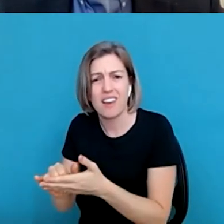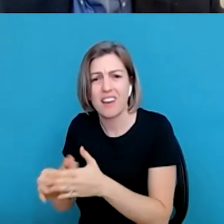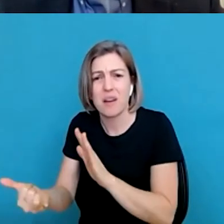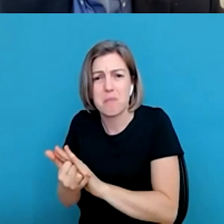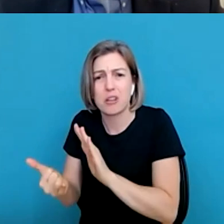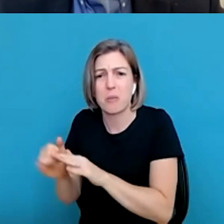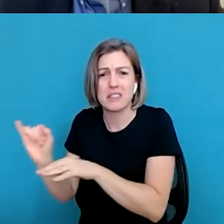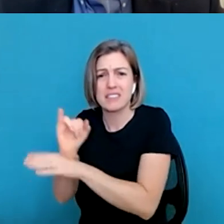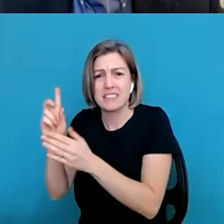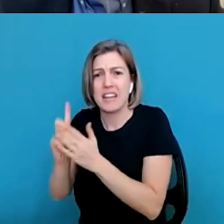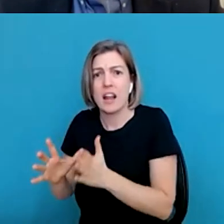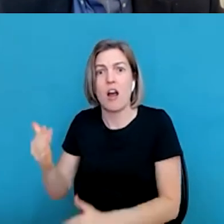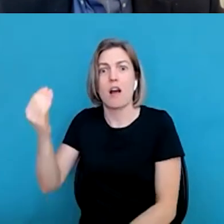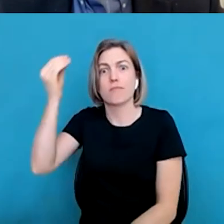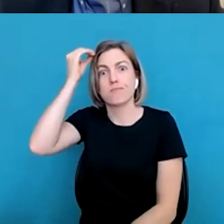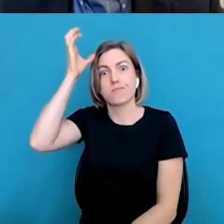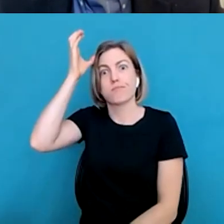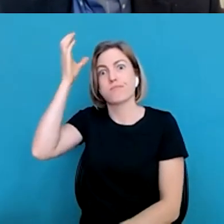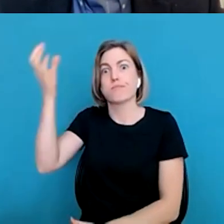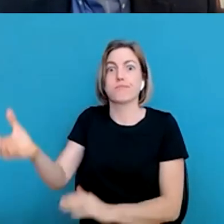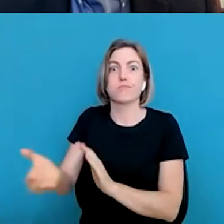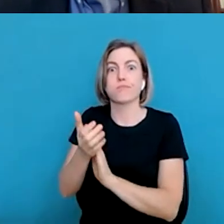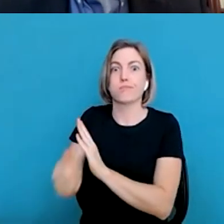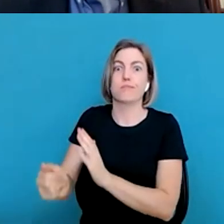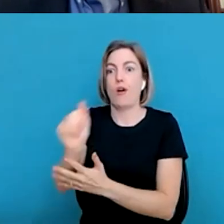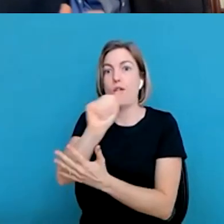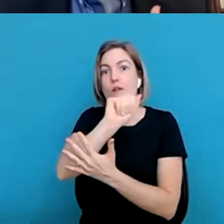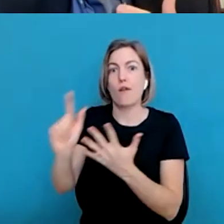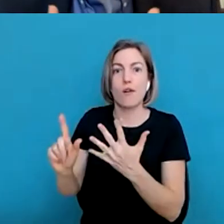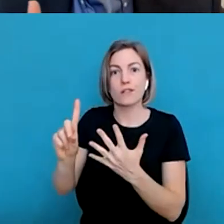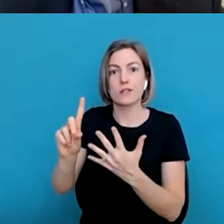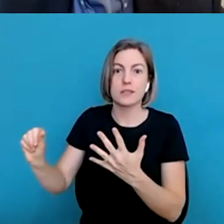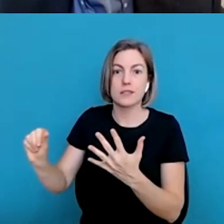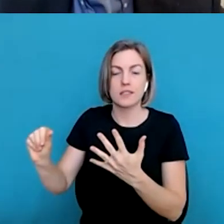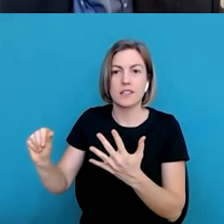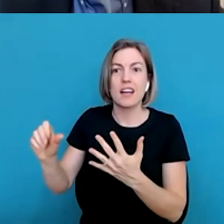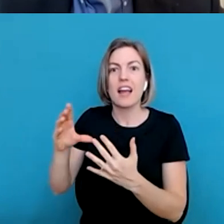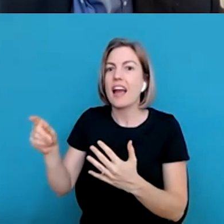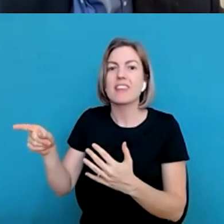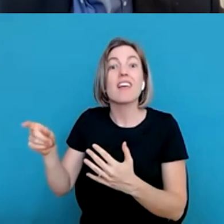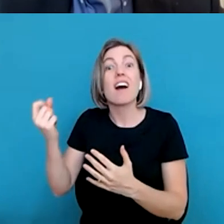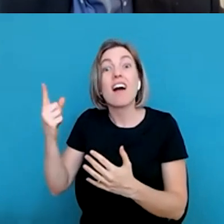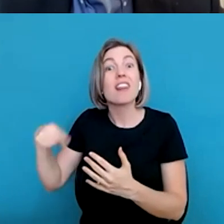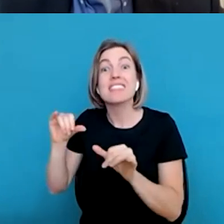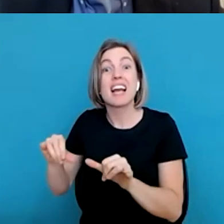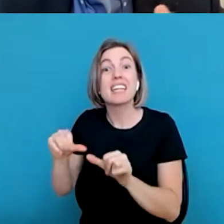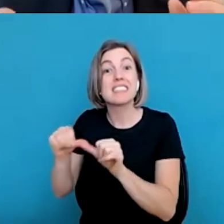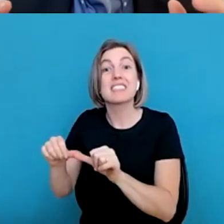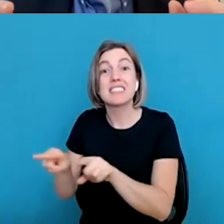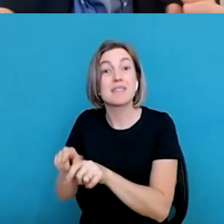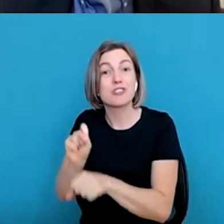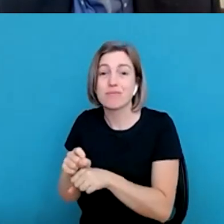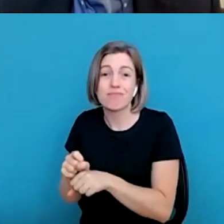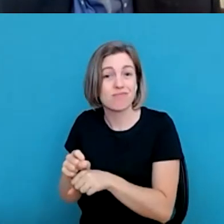industry designers to be experts across all. And then they're constantly turning over. And they have to design